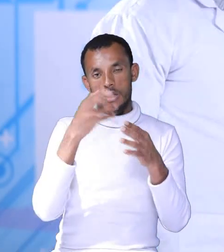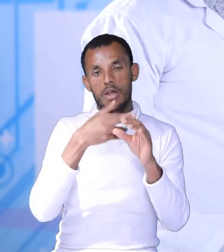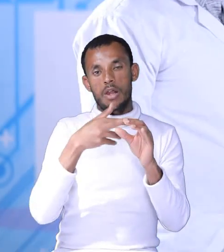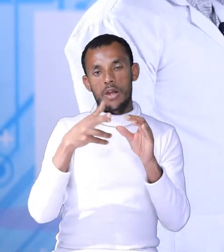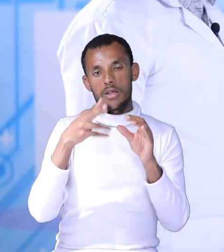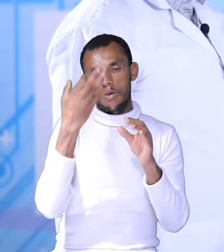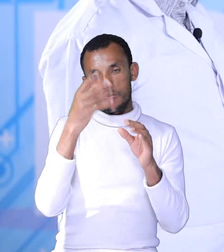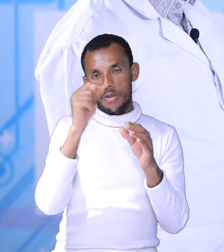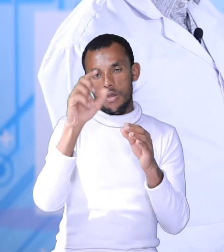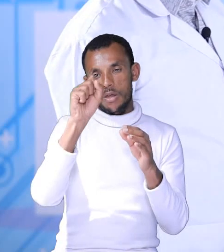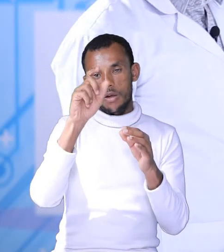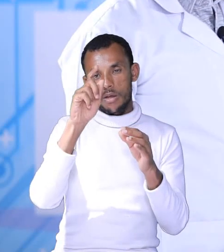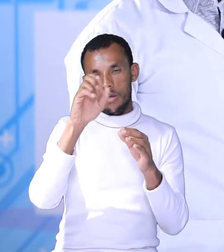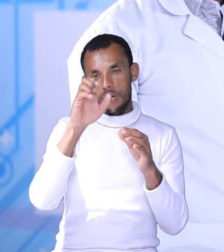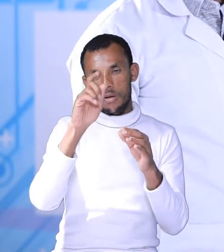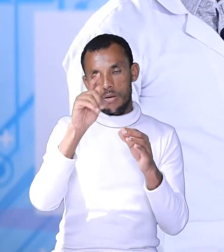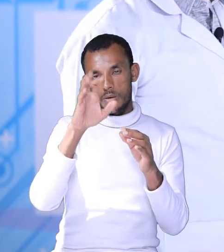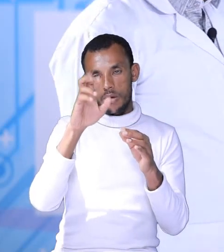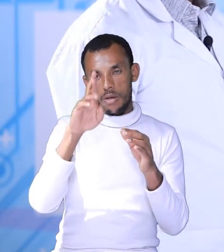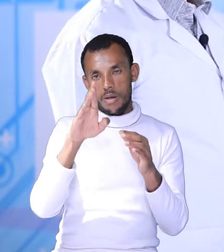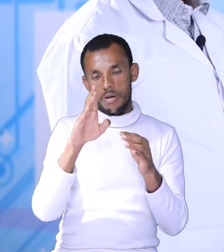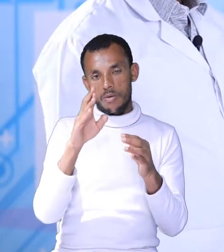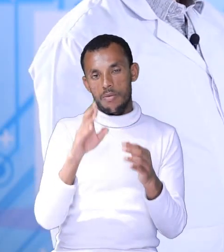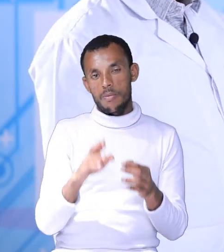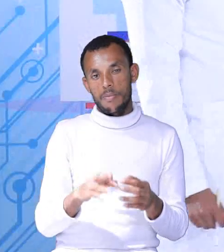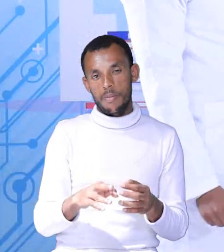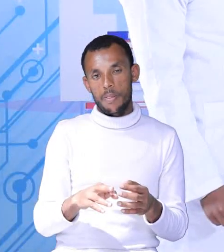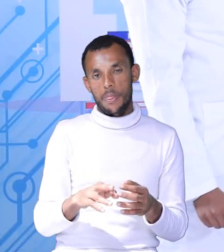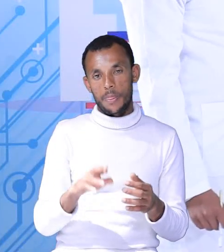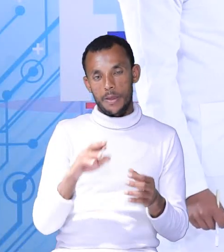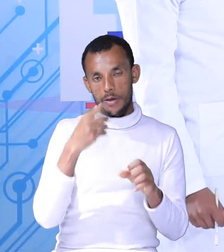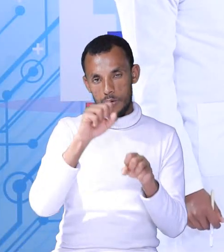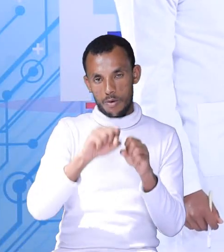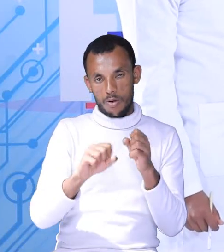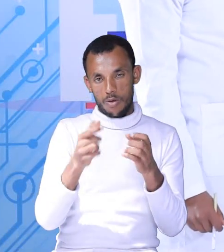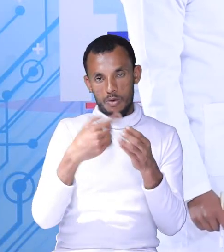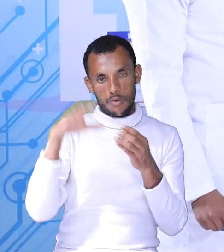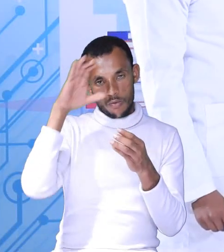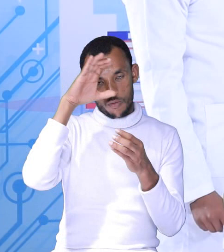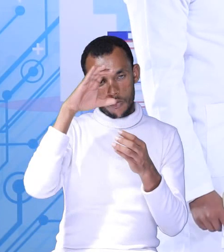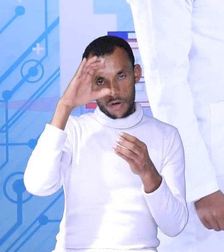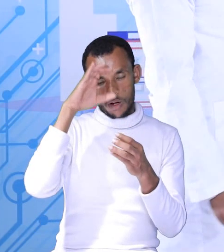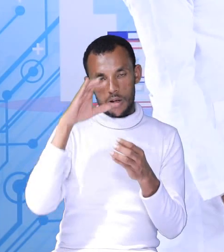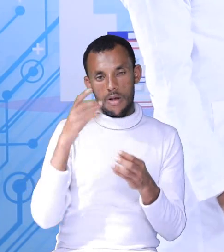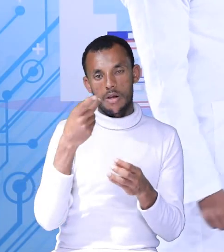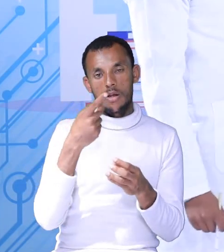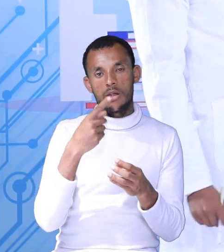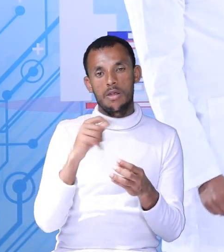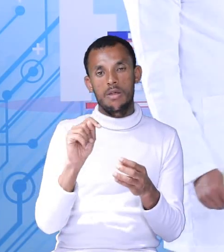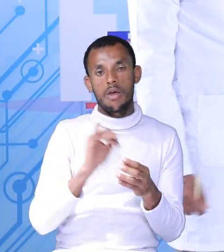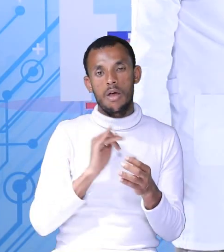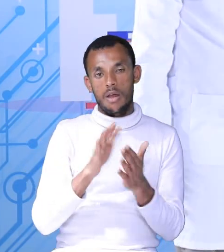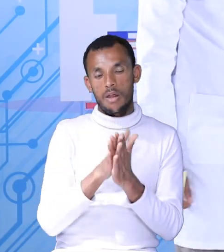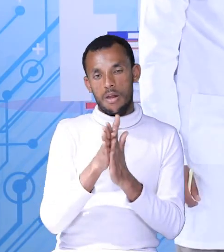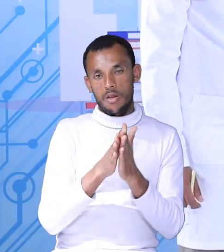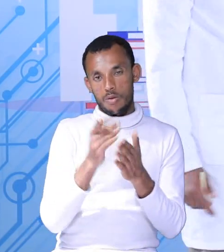radius of the sphere. Center and radius of the sphere. So to find that, I need to